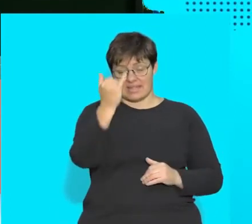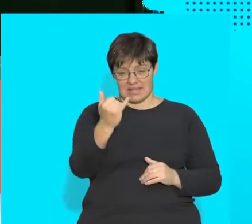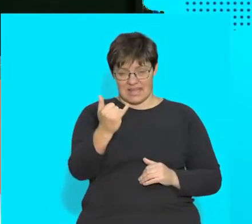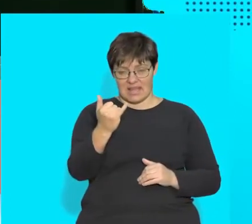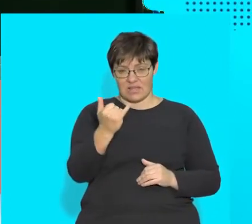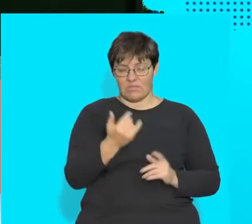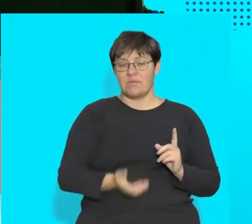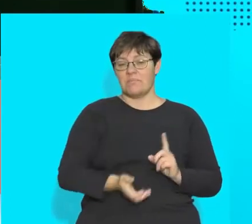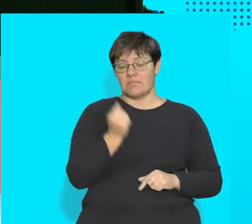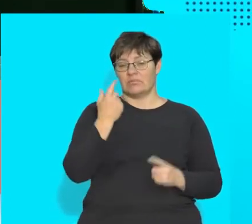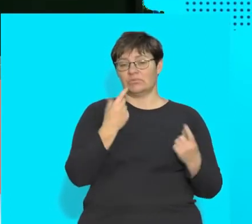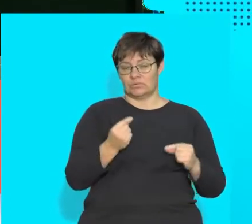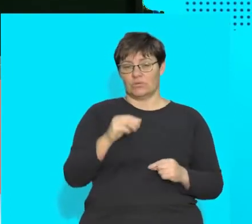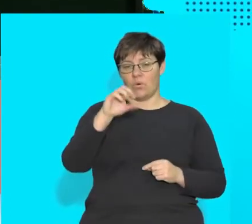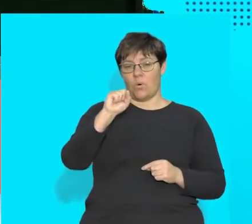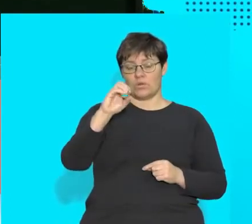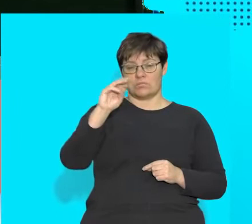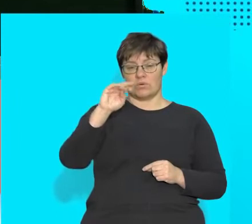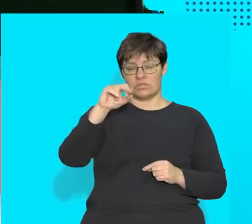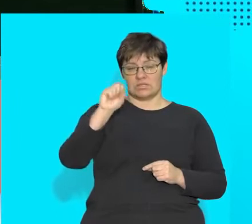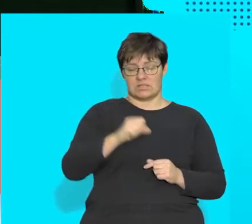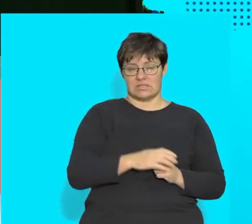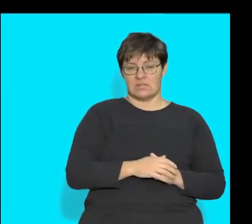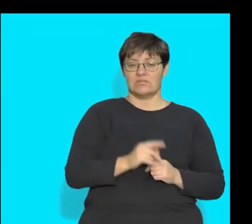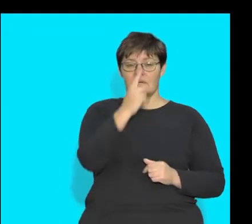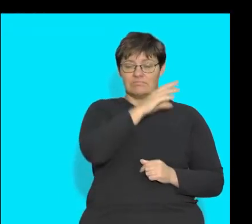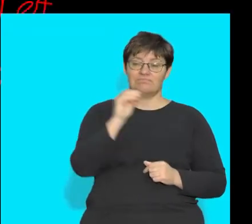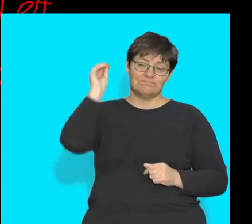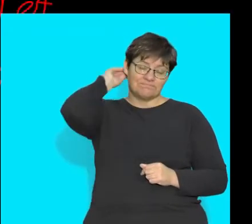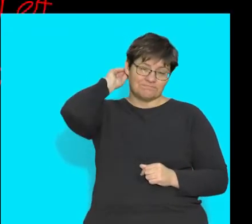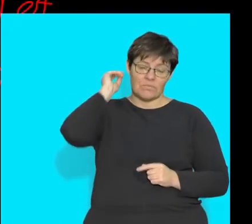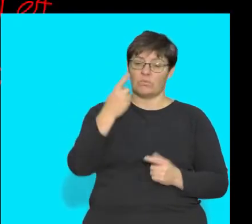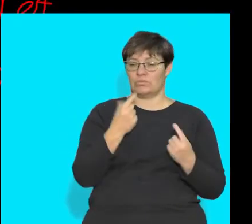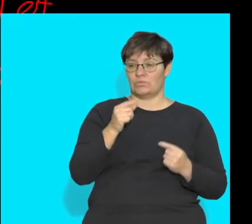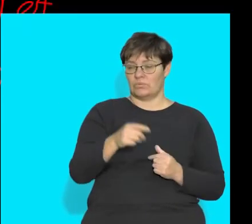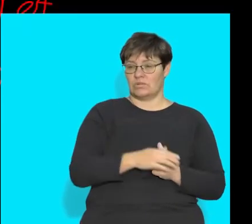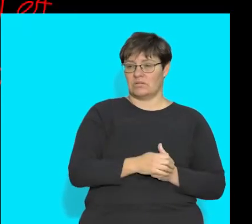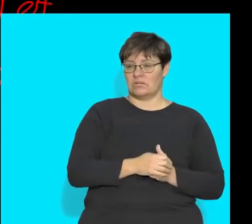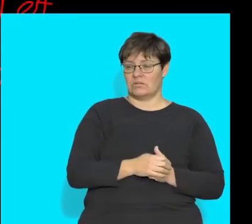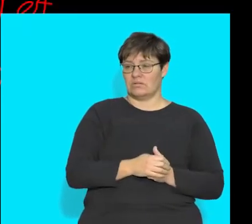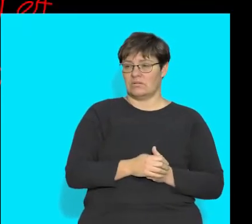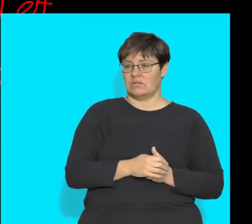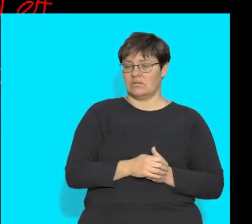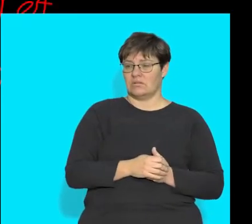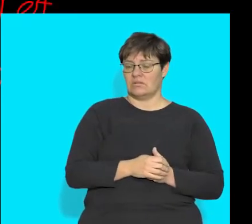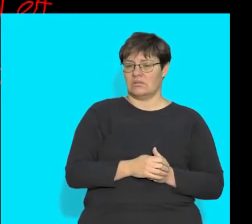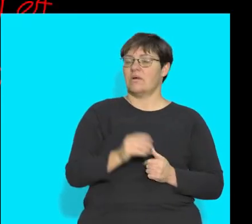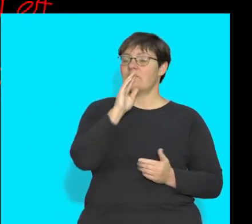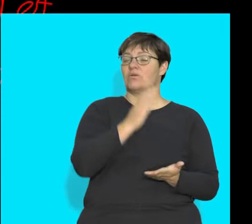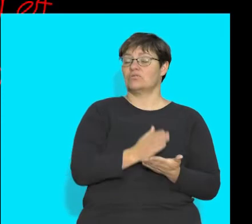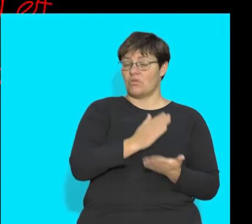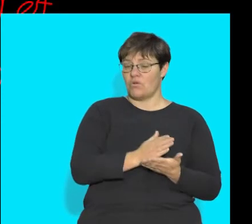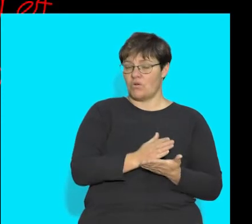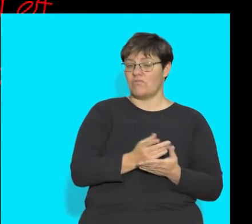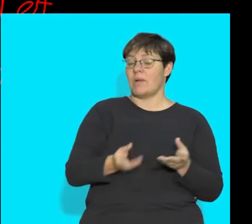to have when you're going to do an osmosis experiment. So just keep that in mind when you do that. As I said to you before, just make sure when you